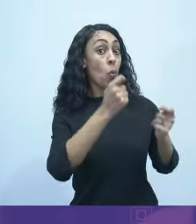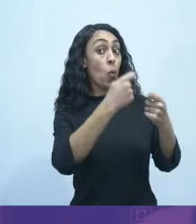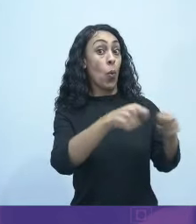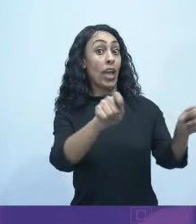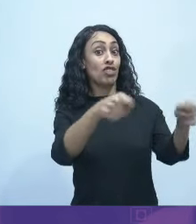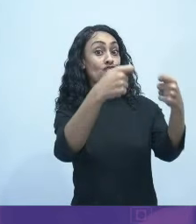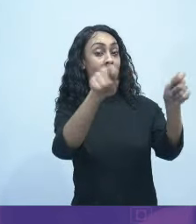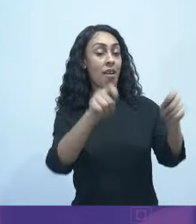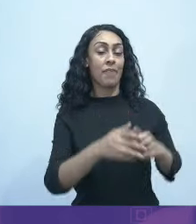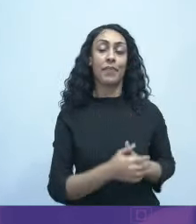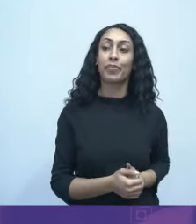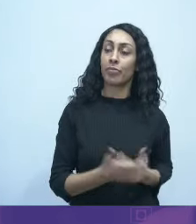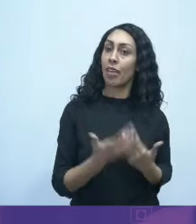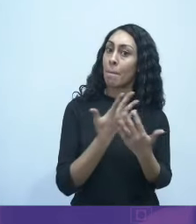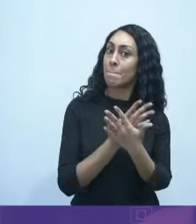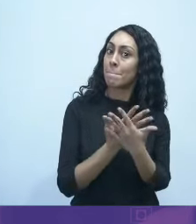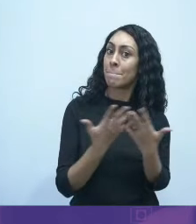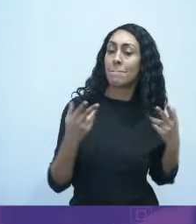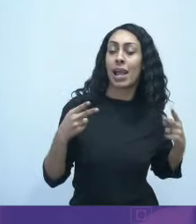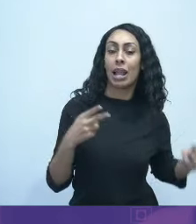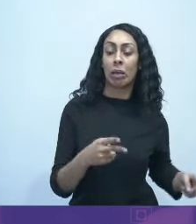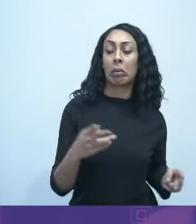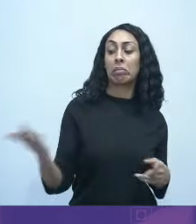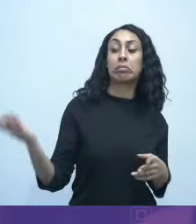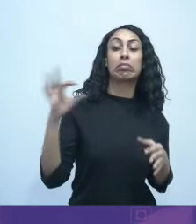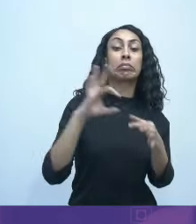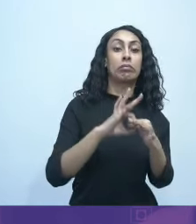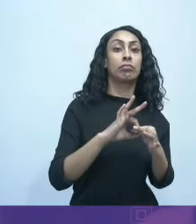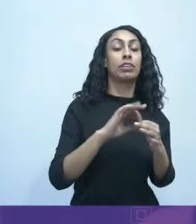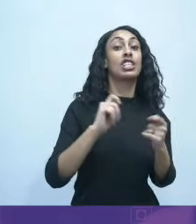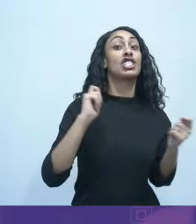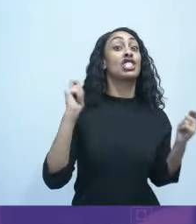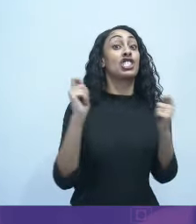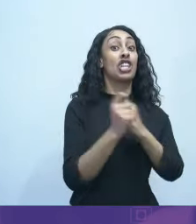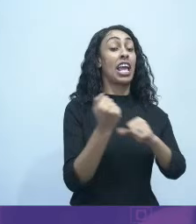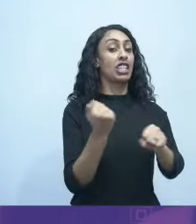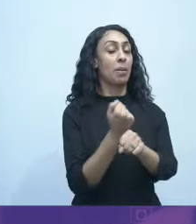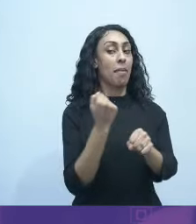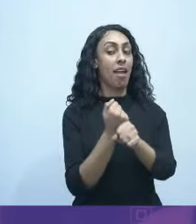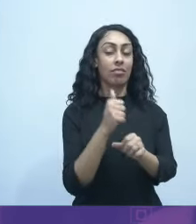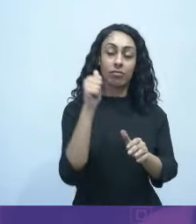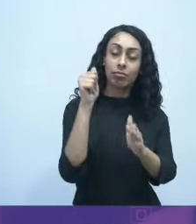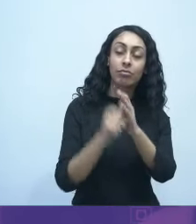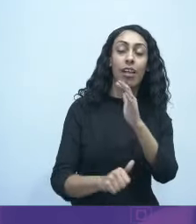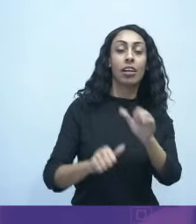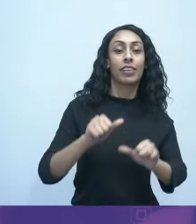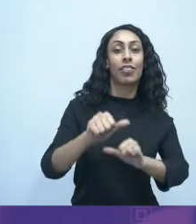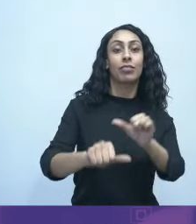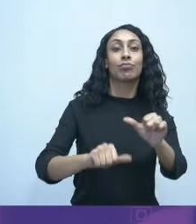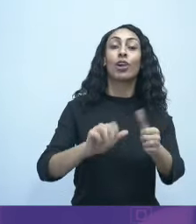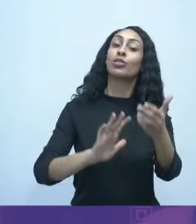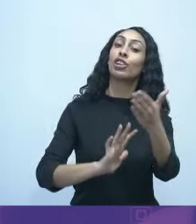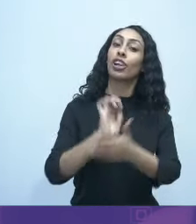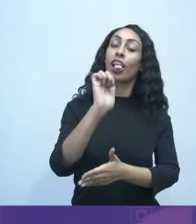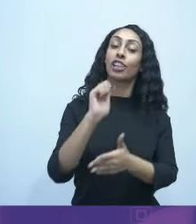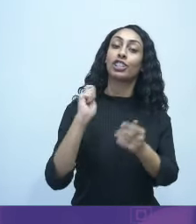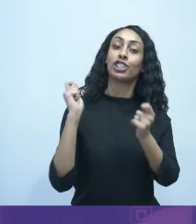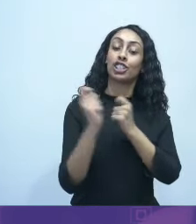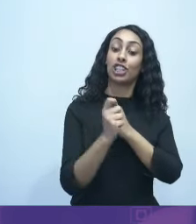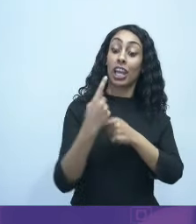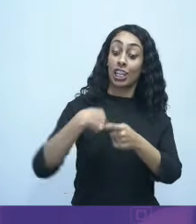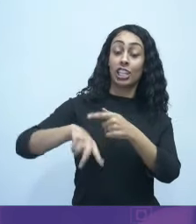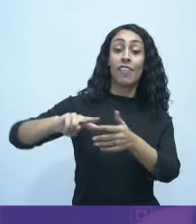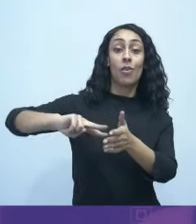Yeah, I mean, in many ways, and working with James as our change maker was and really is just the start of the process of cultural change for us as an